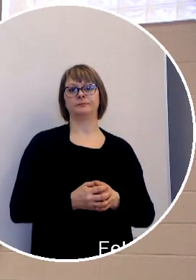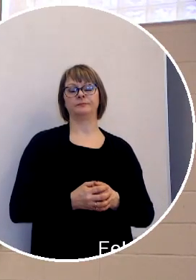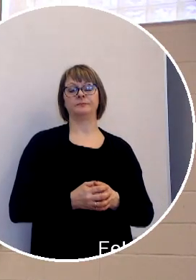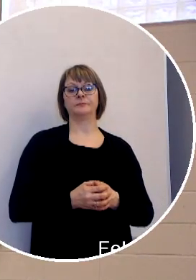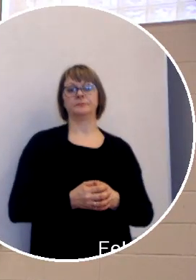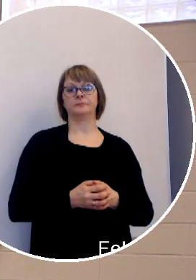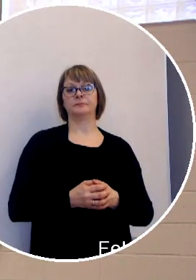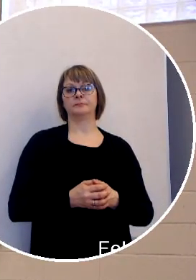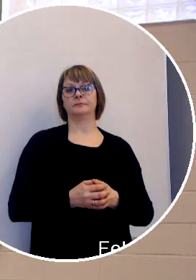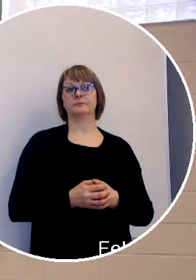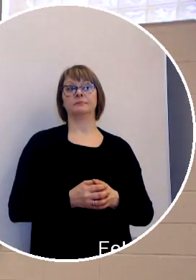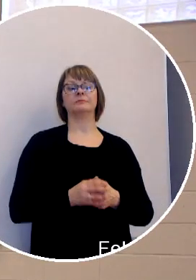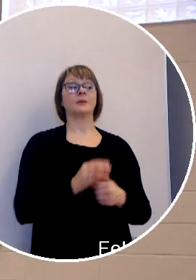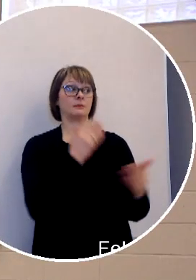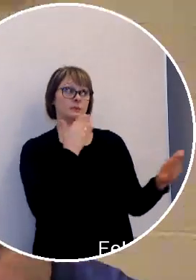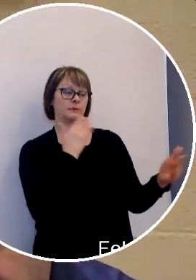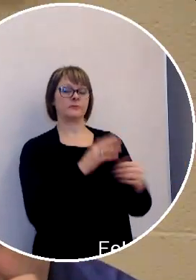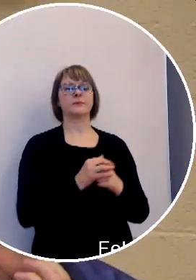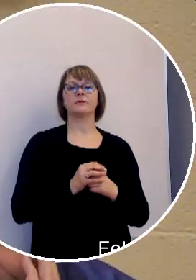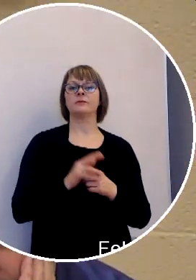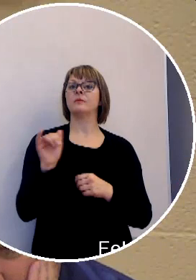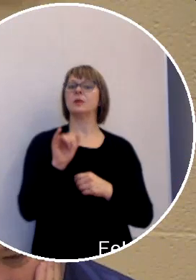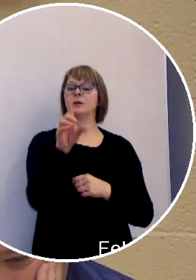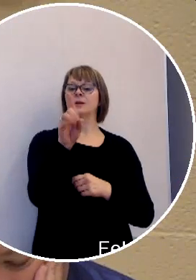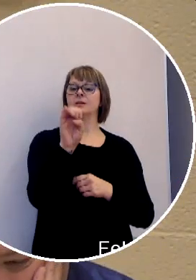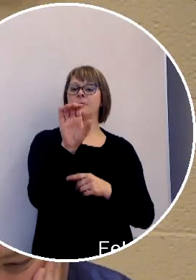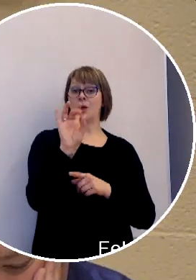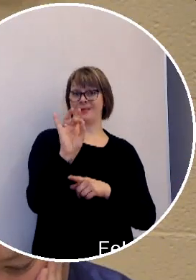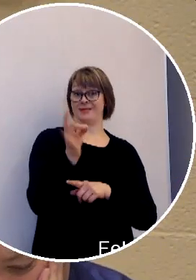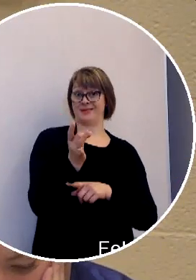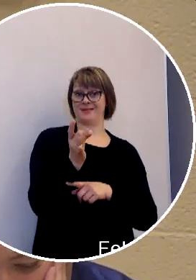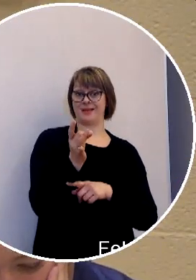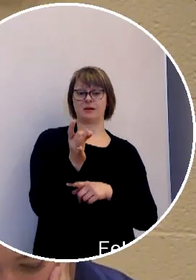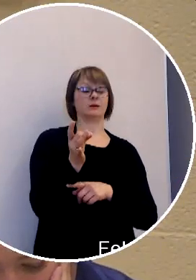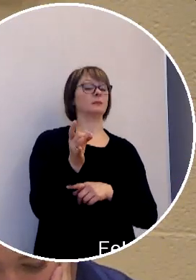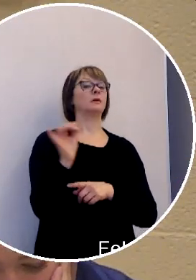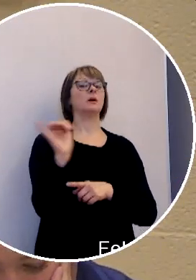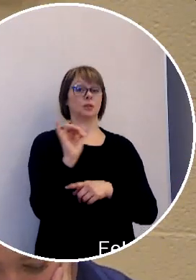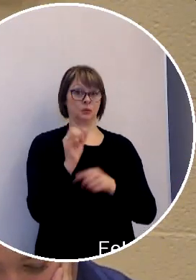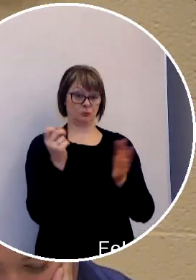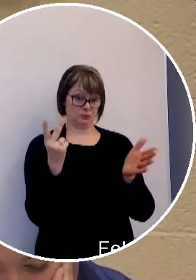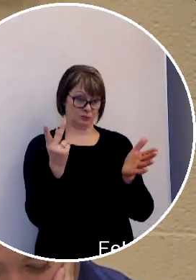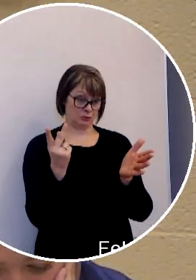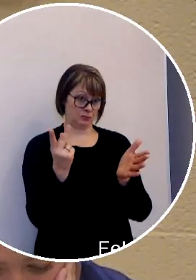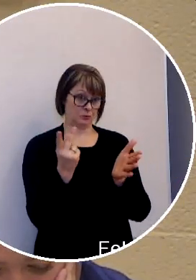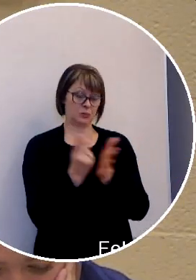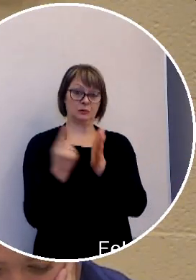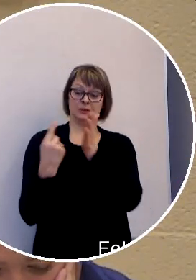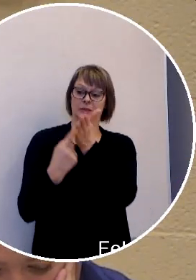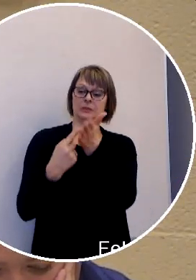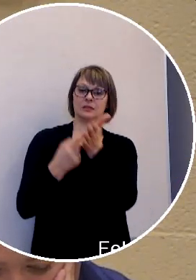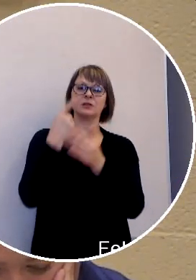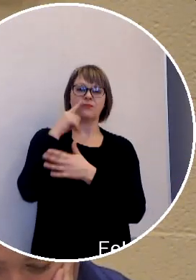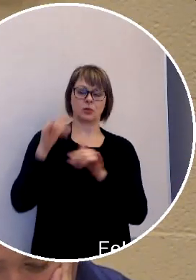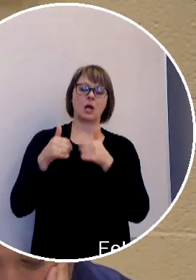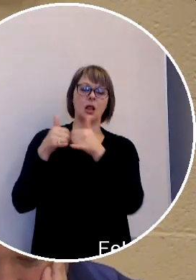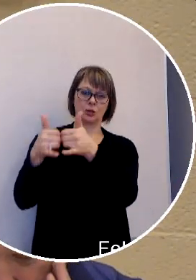Aye. And also thank you, also on December the 8th, we also had a further discussion on